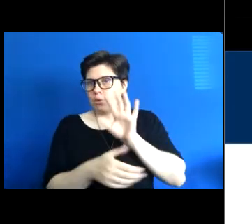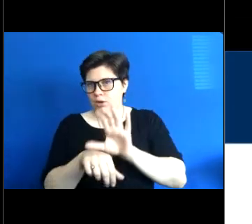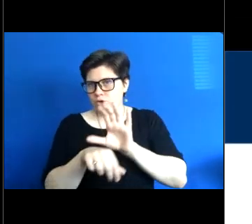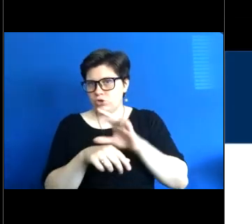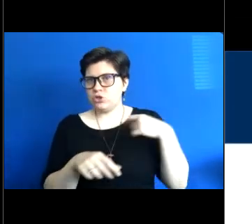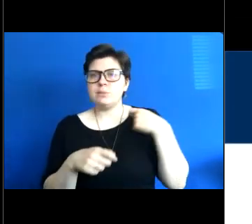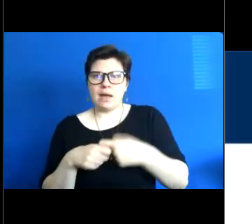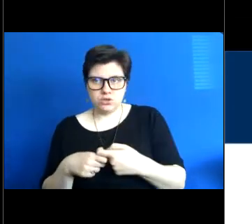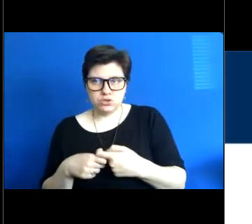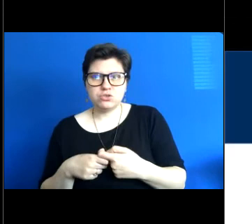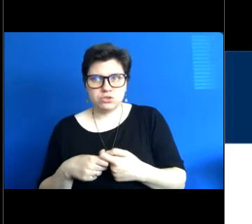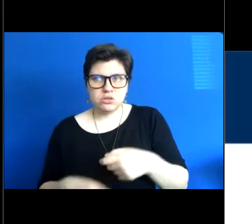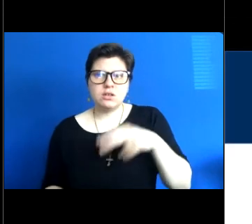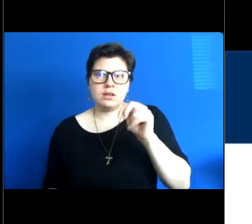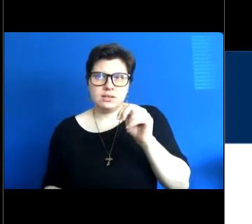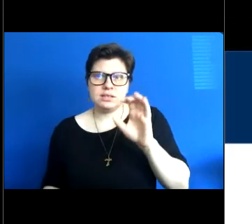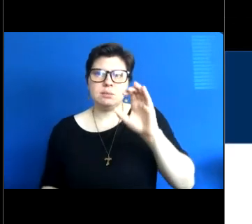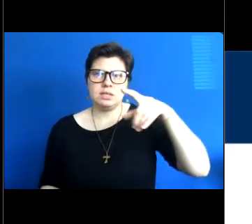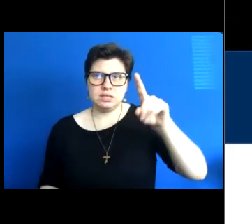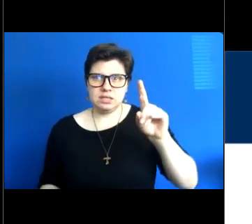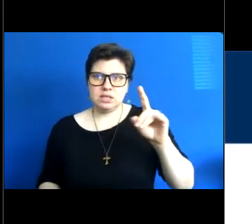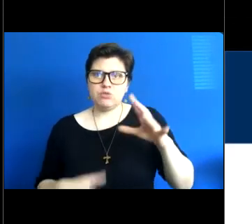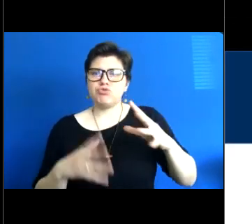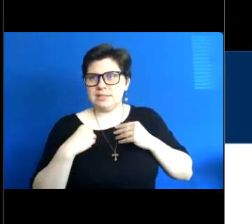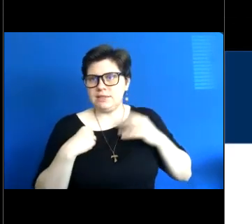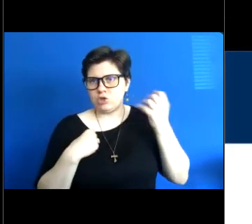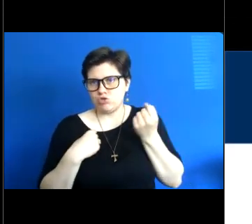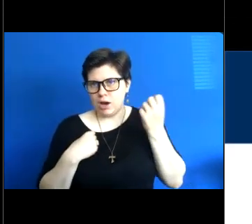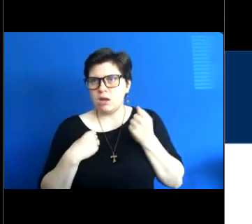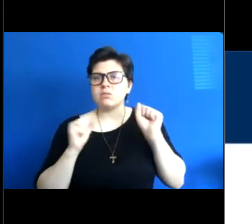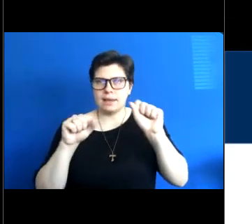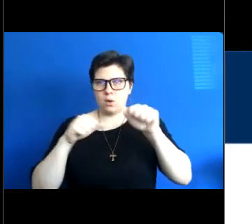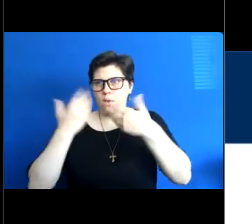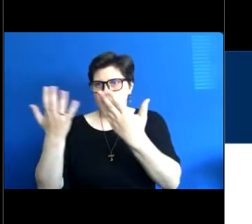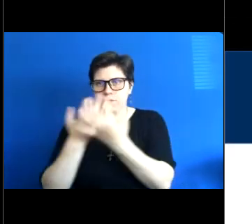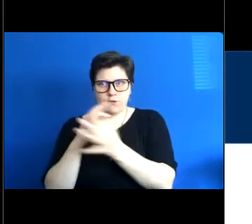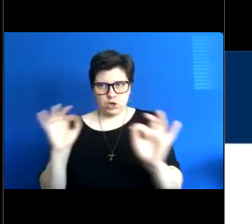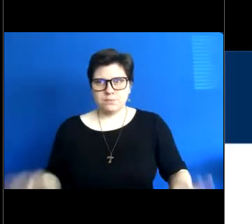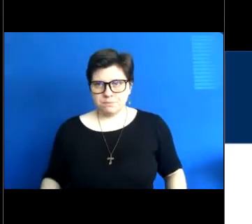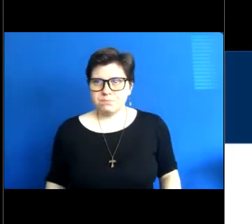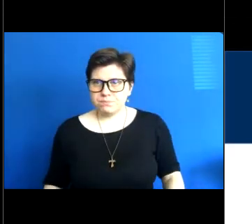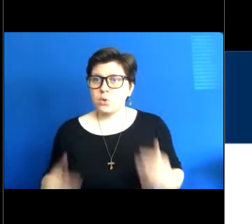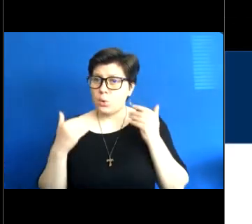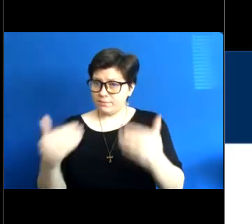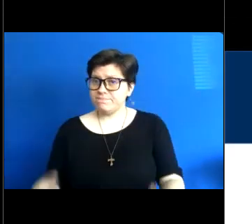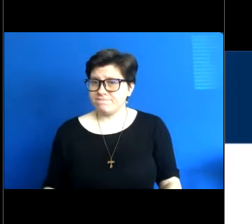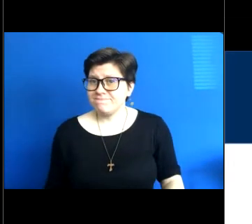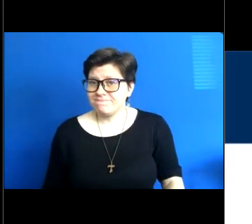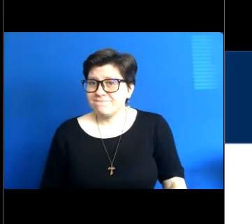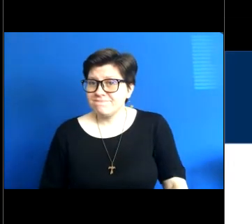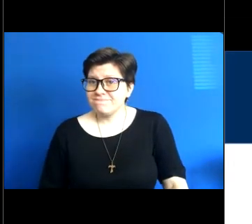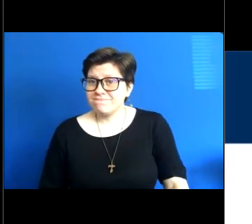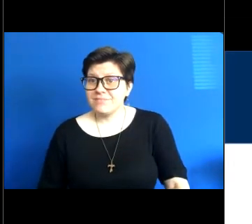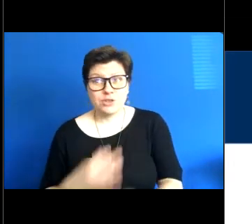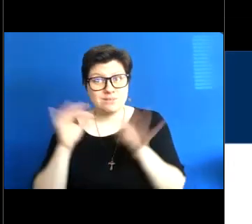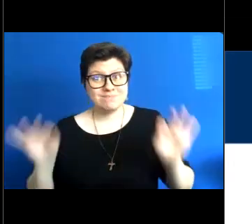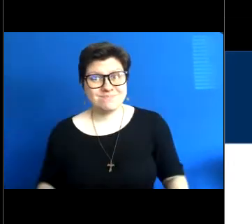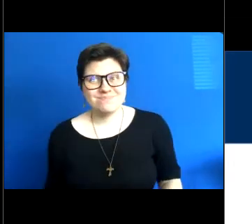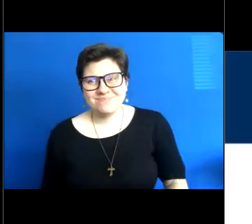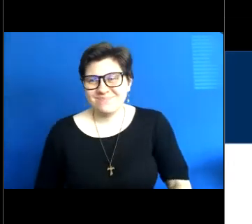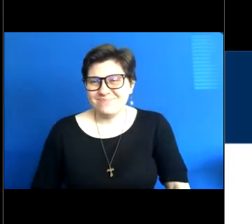Spanish. NCPD received a grant for that. So please go ahead and get those. They're free.